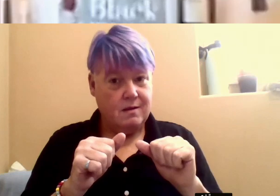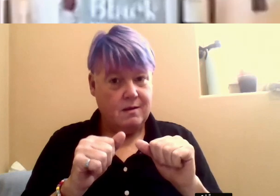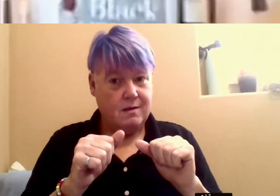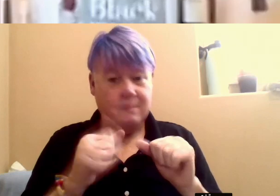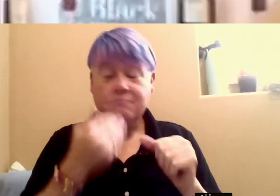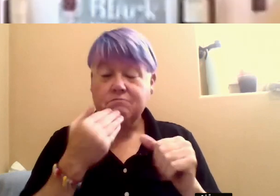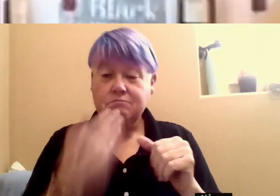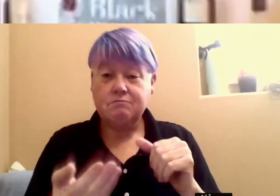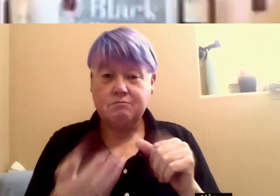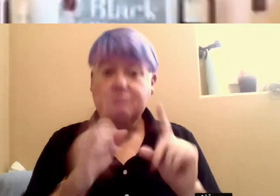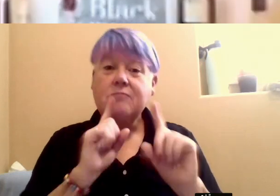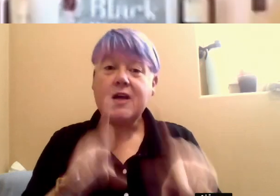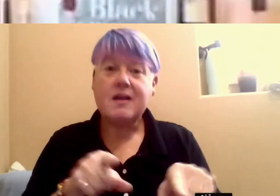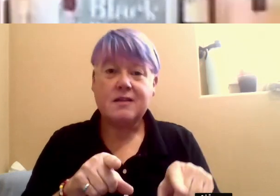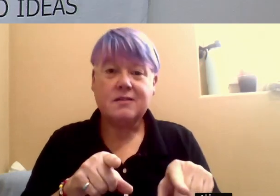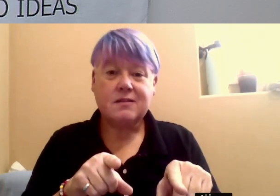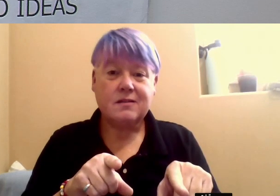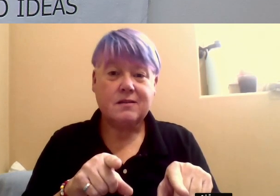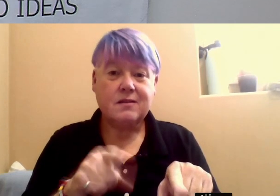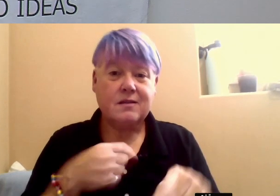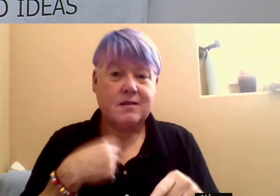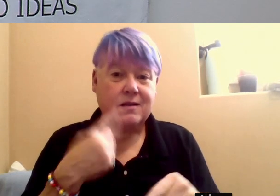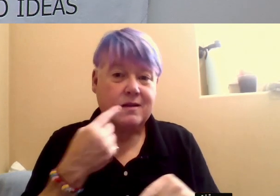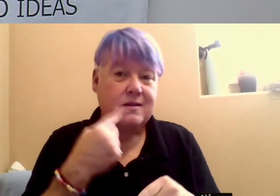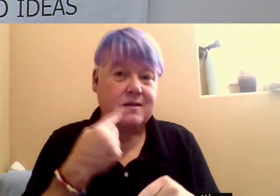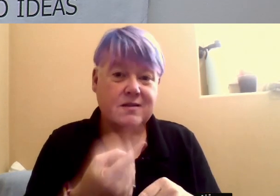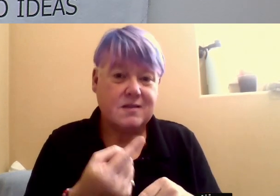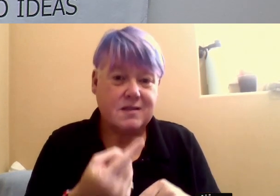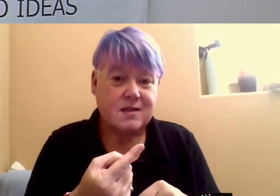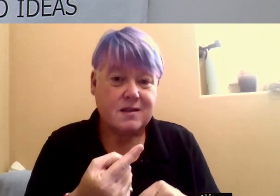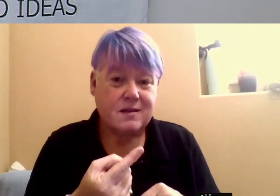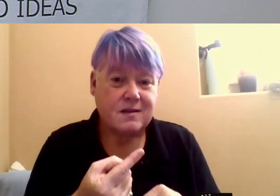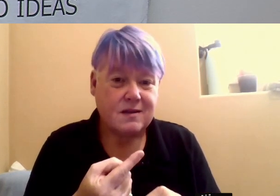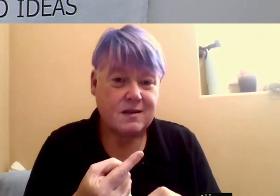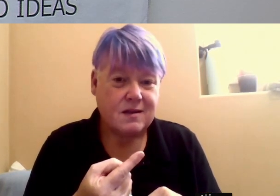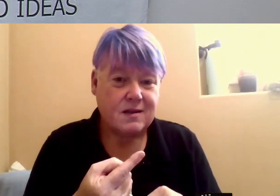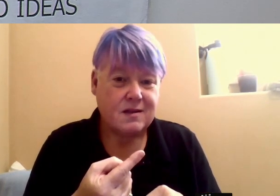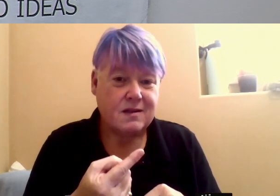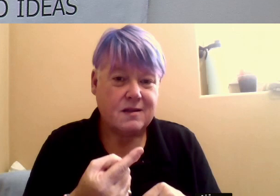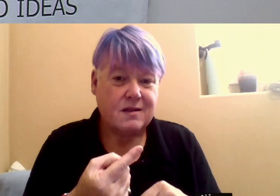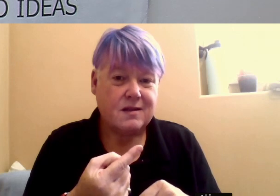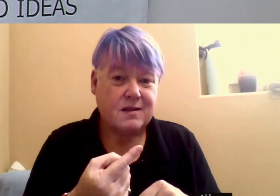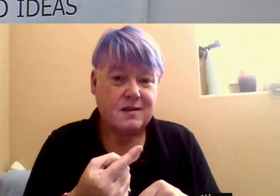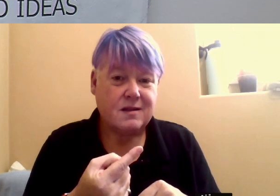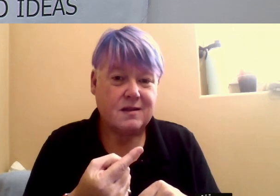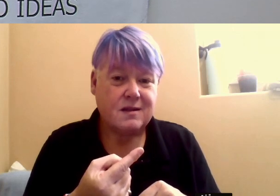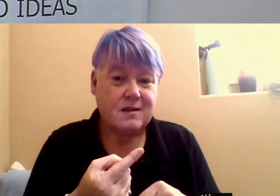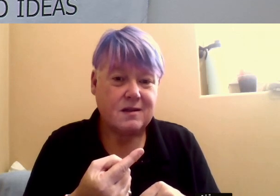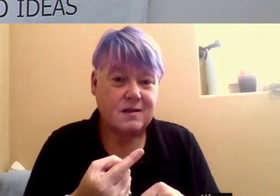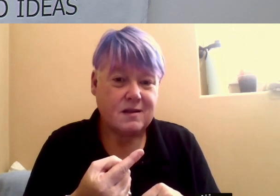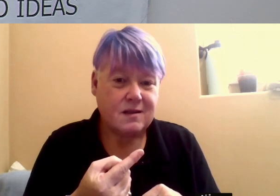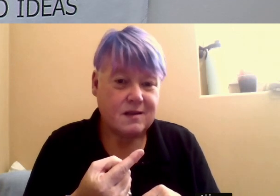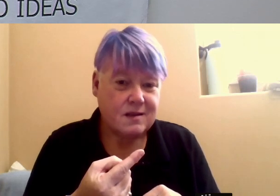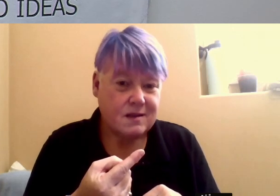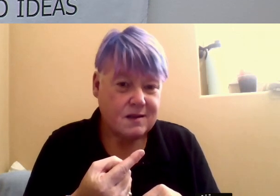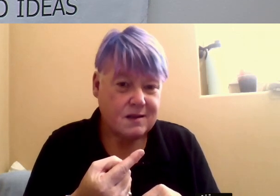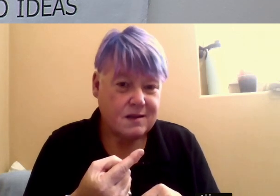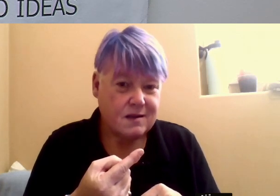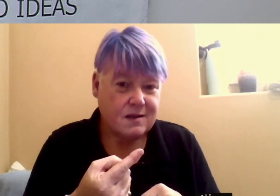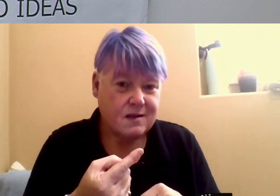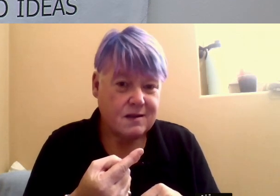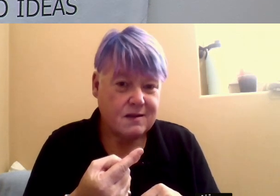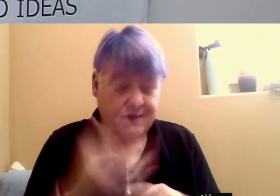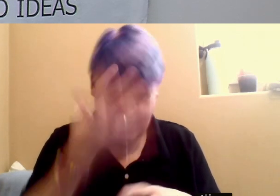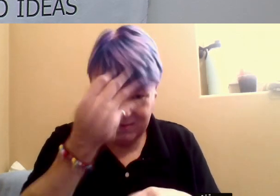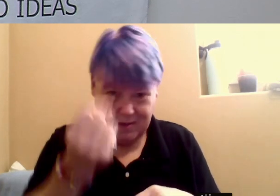kind of mention it, like the cathartic nature of finishing your memoir,